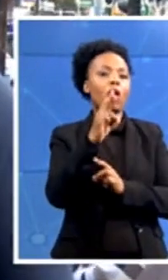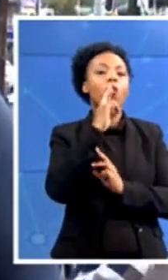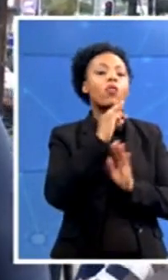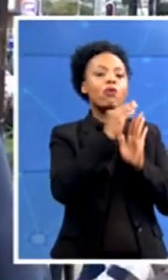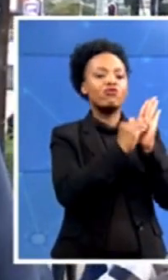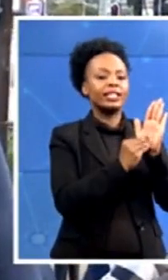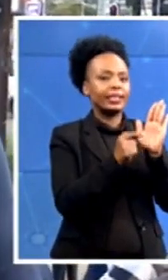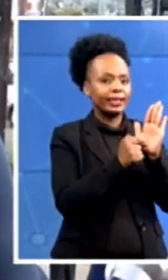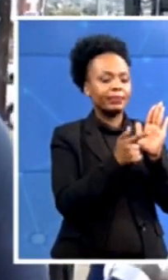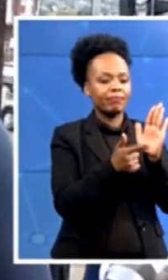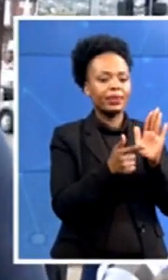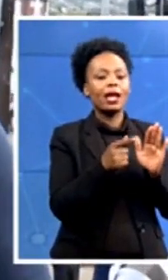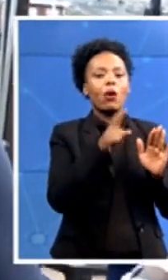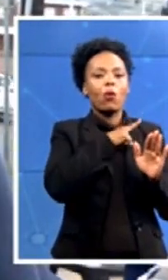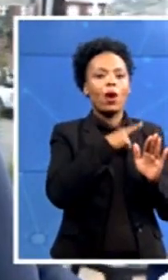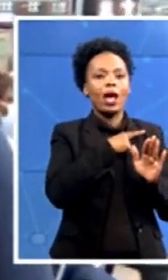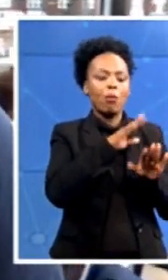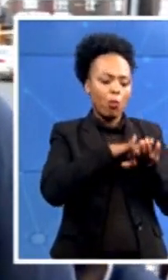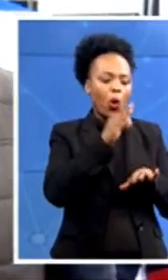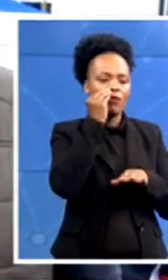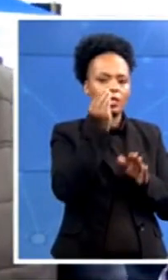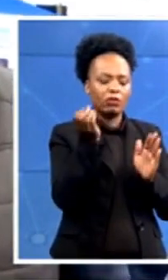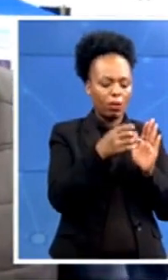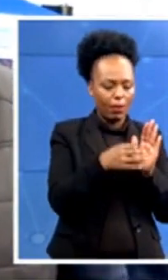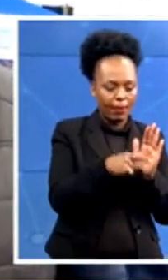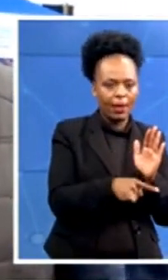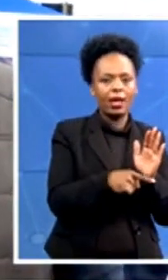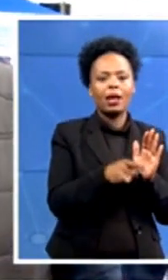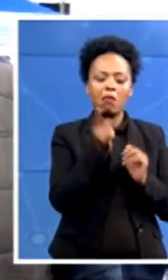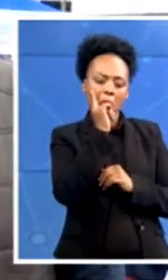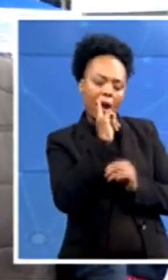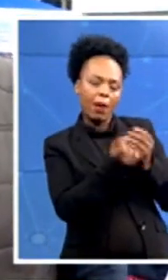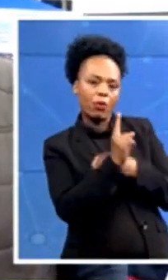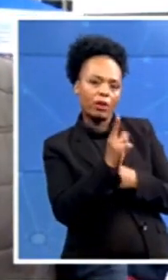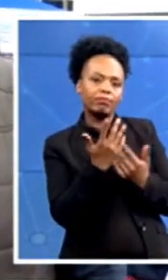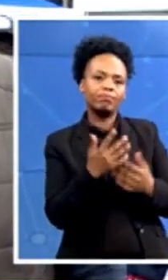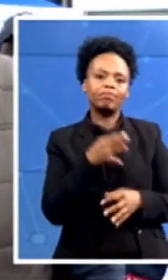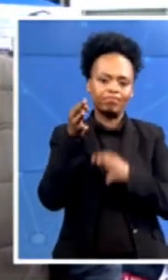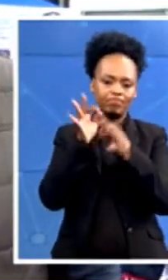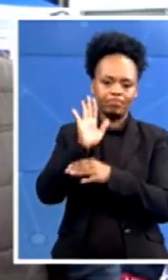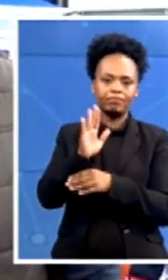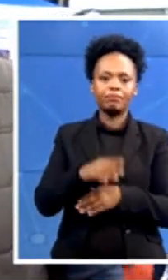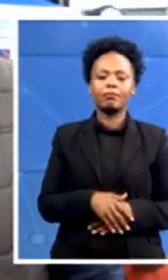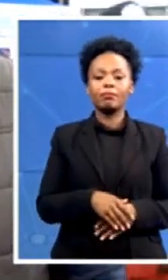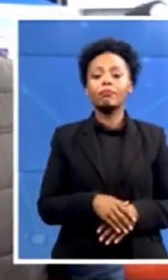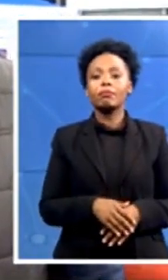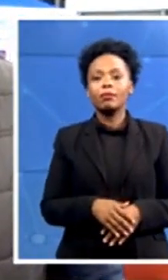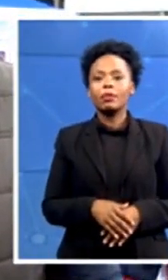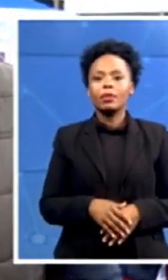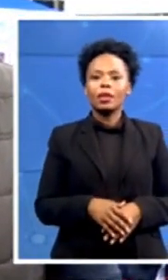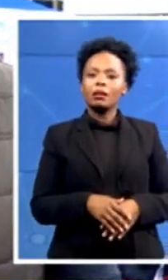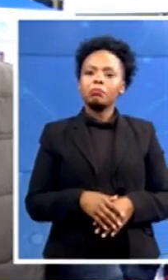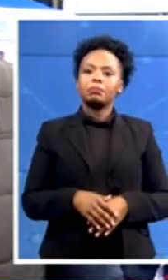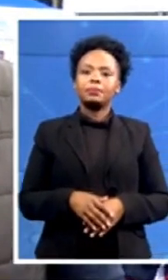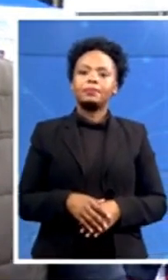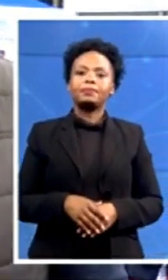information in relation to what is happening. Back to you in studio. Yeah, I guess it's a situation of watch the space. No doubt developing story. Thank you very